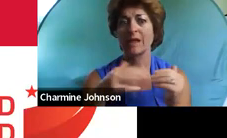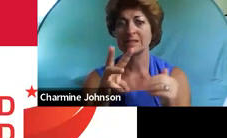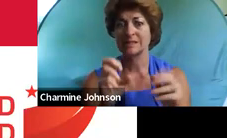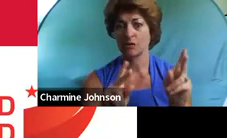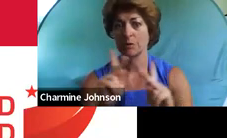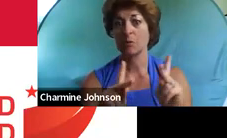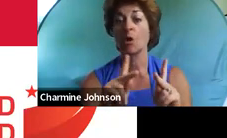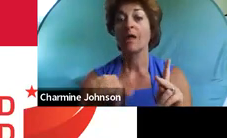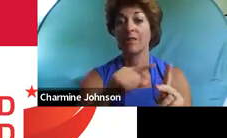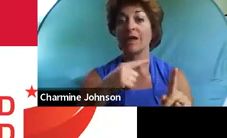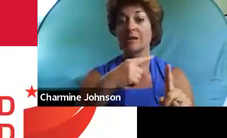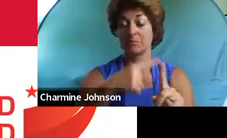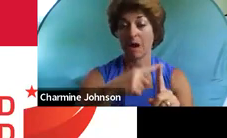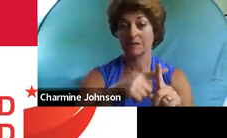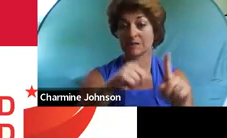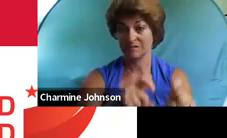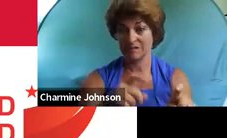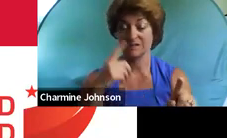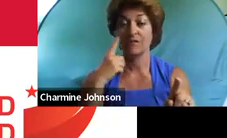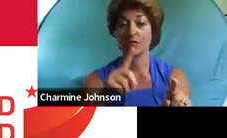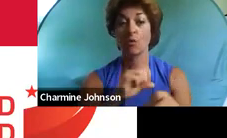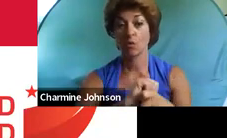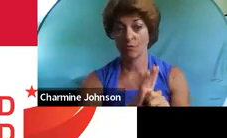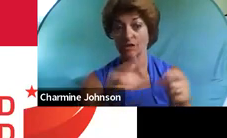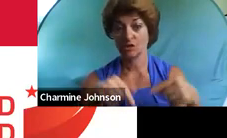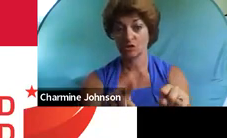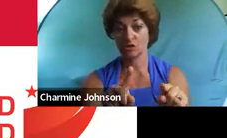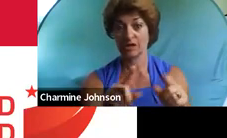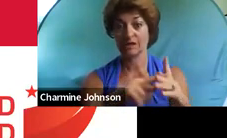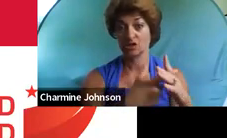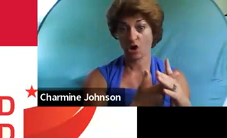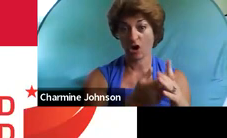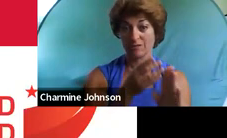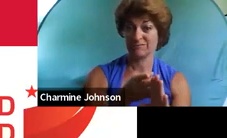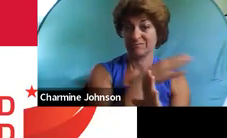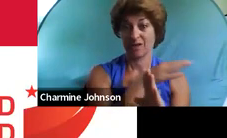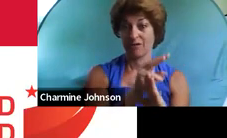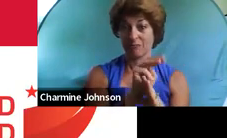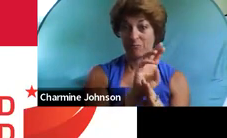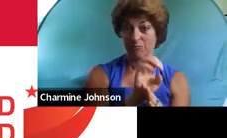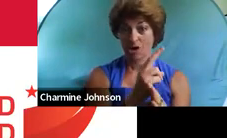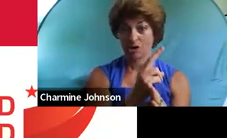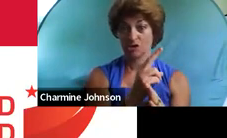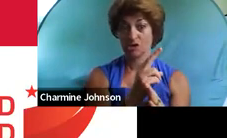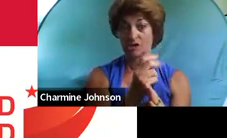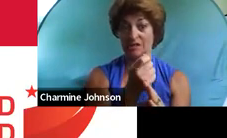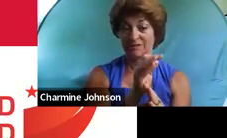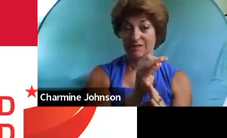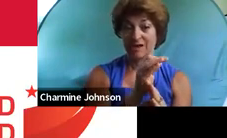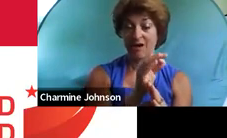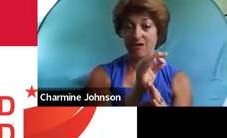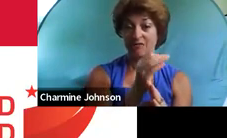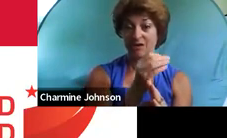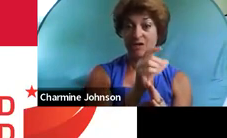tested positive for COVID during the start of the pandemic in March of '90 and looked at